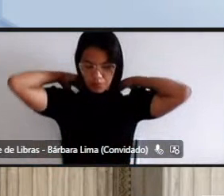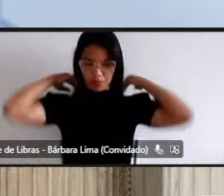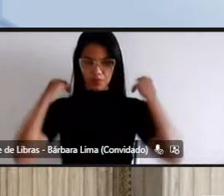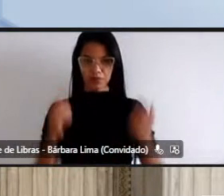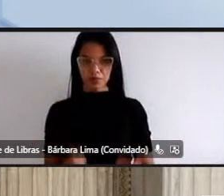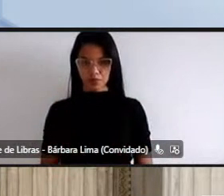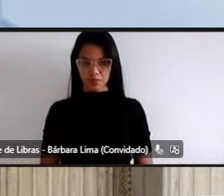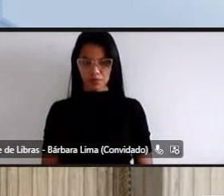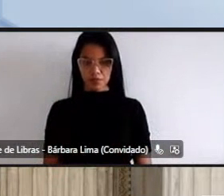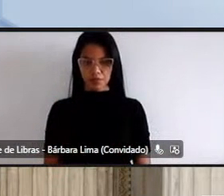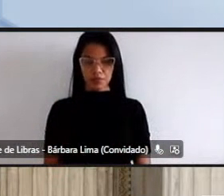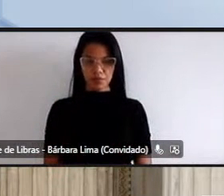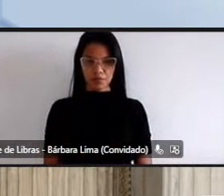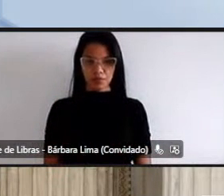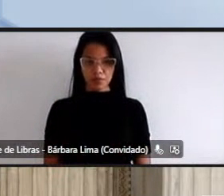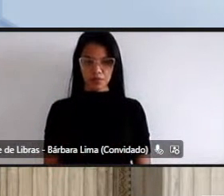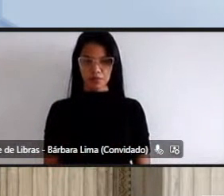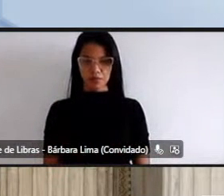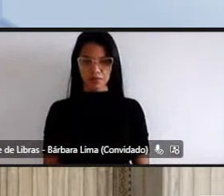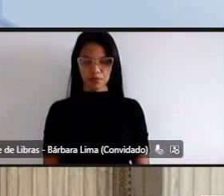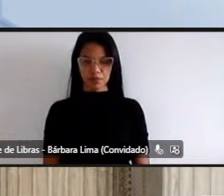on the titles.